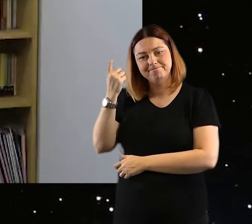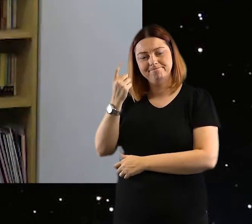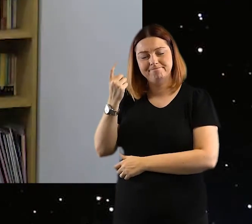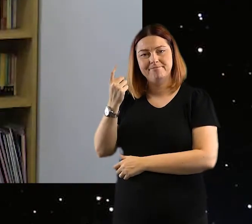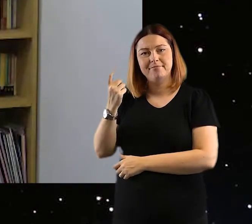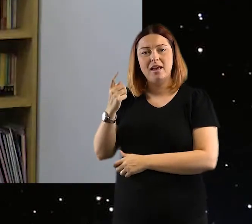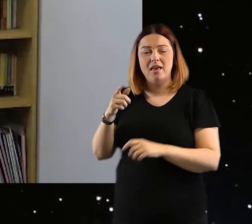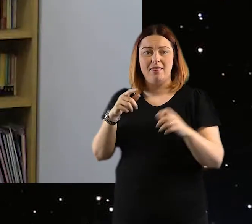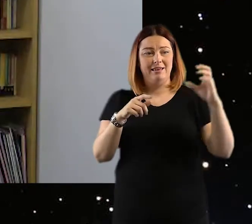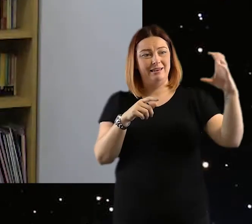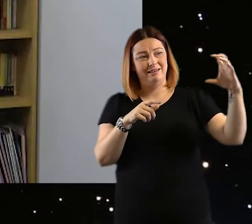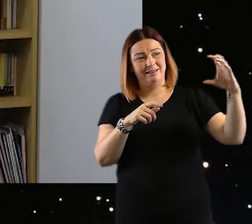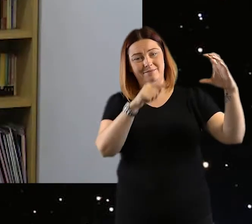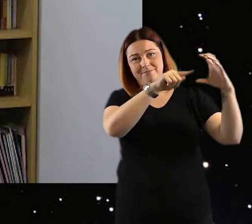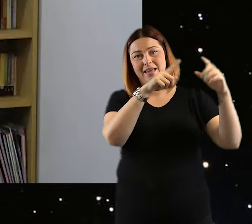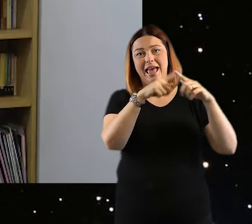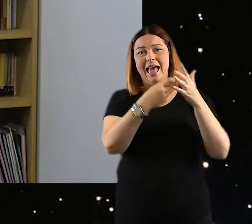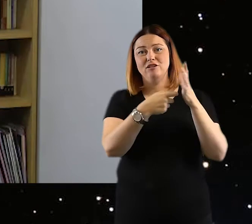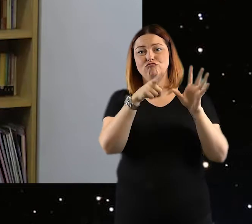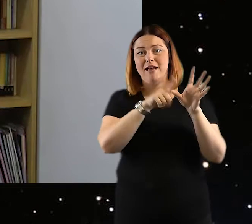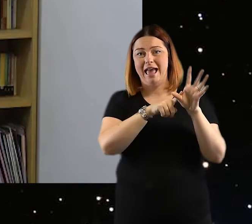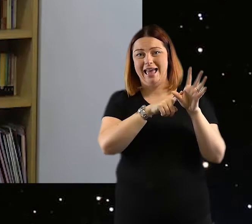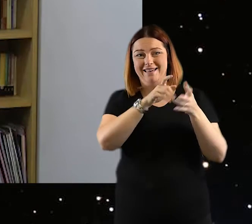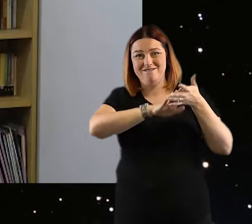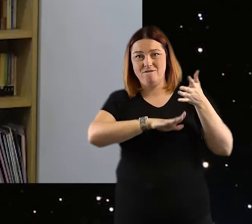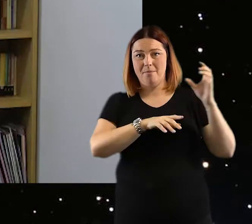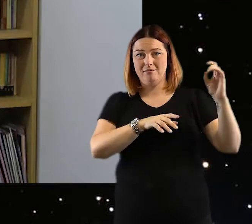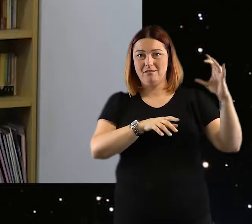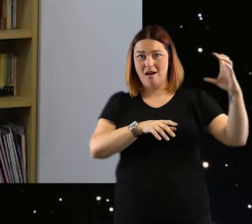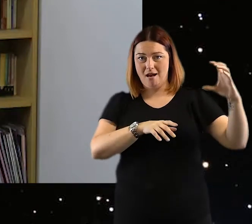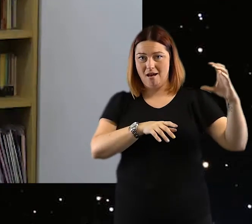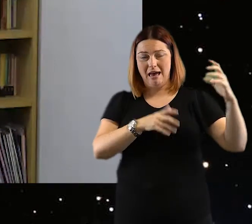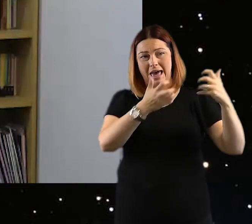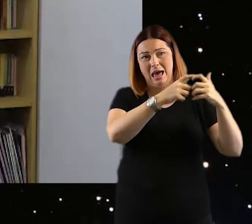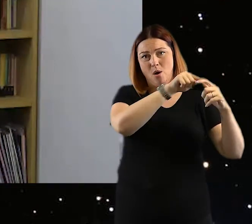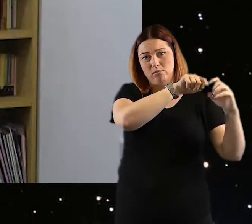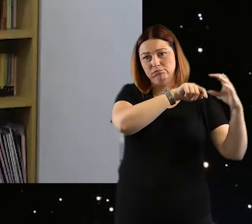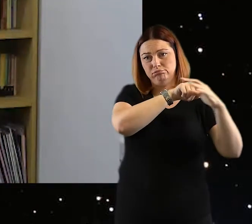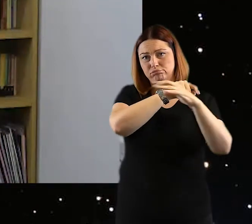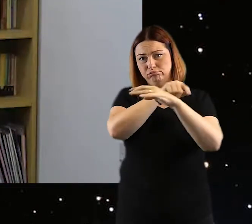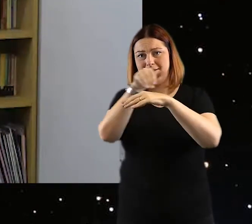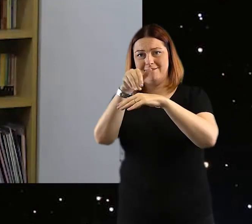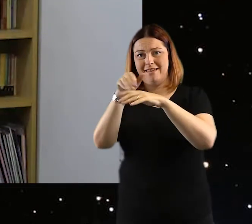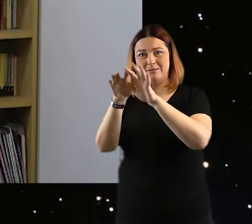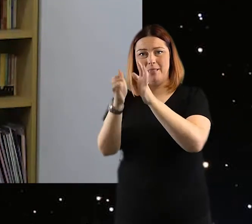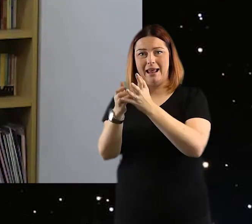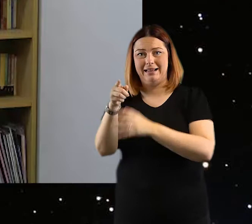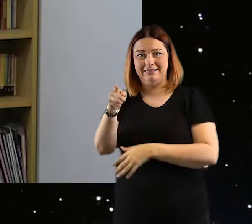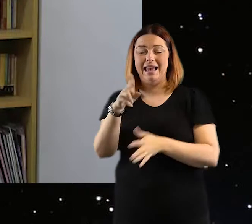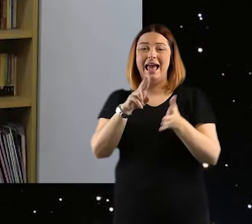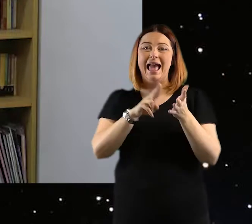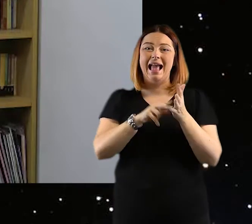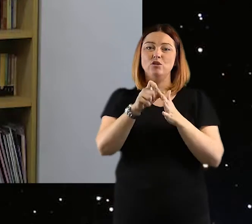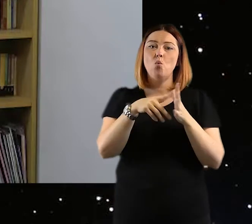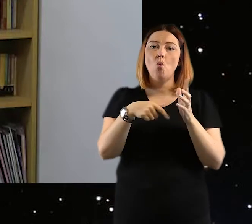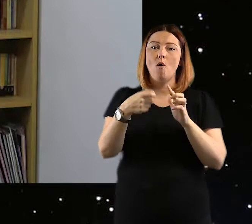the question of the activity, the sort of high energy sort of X-ray activity of the star, how that would affect the planet.